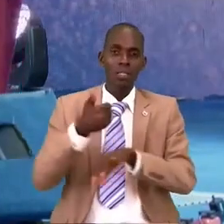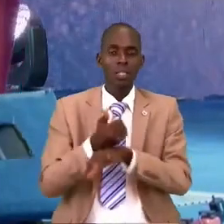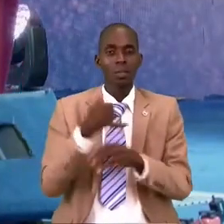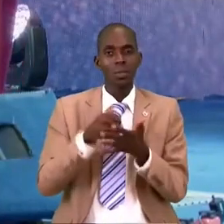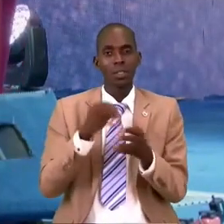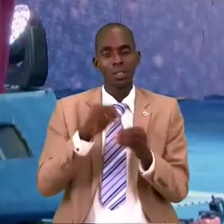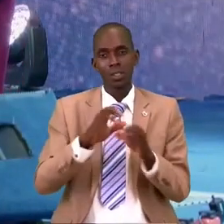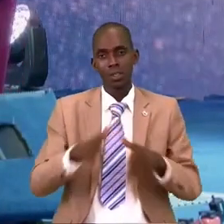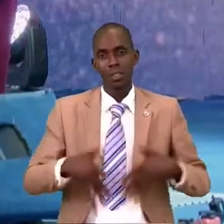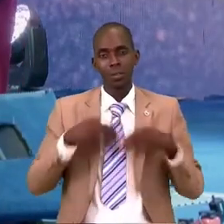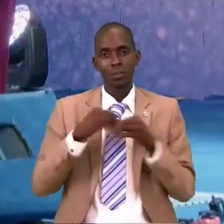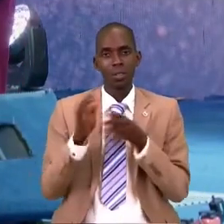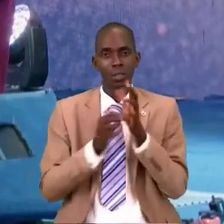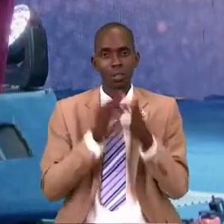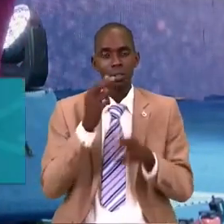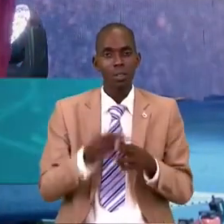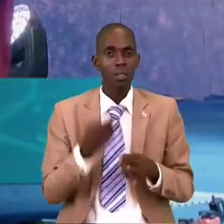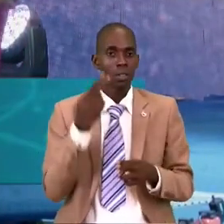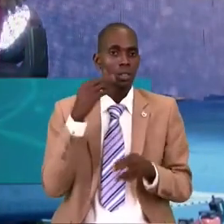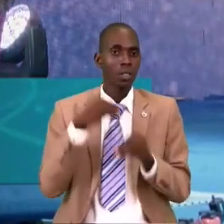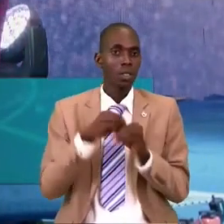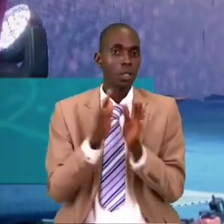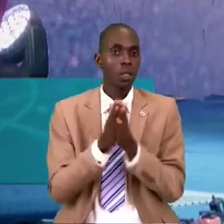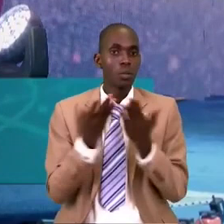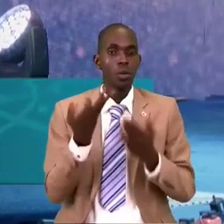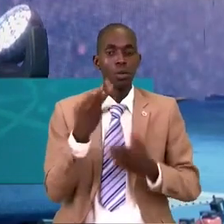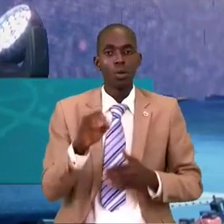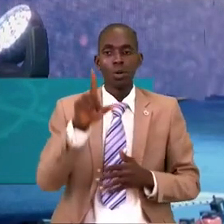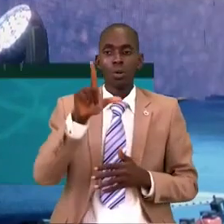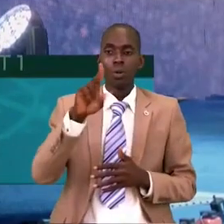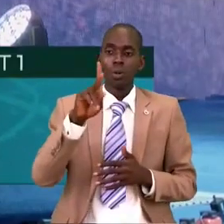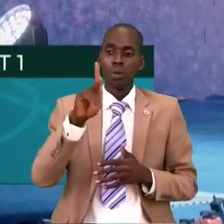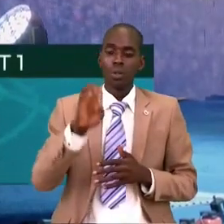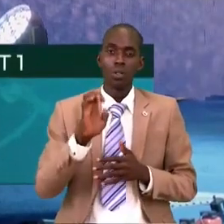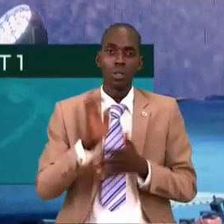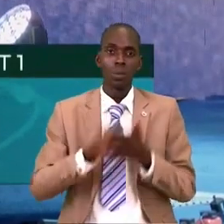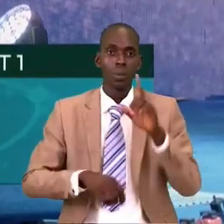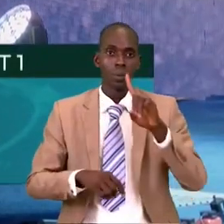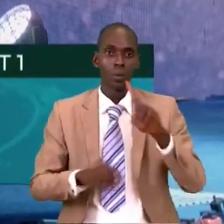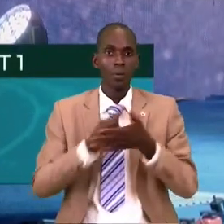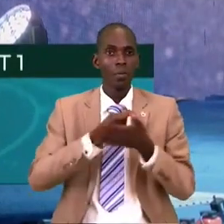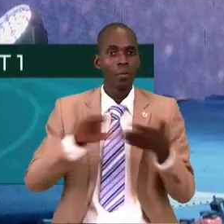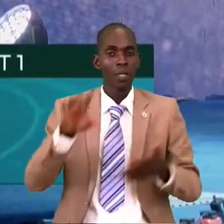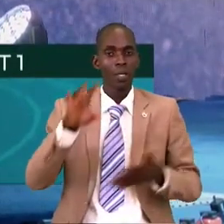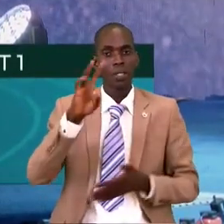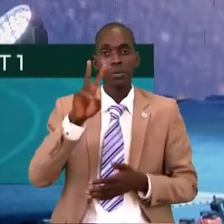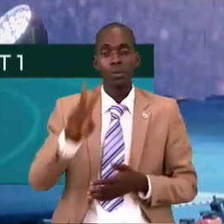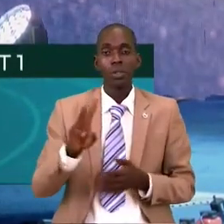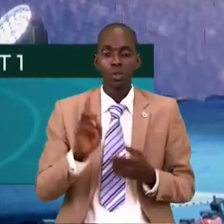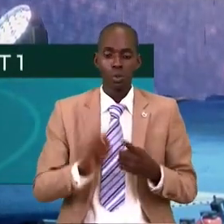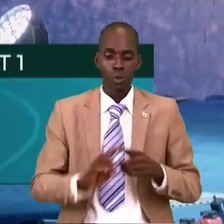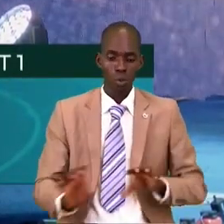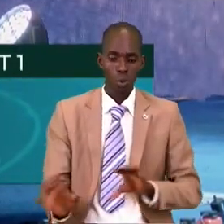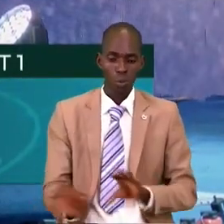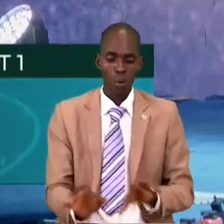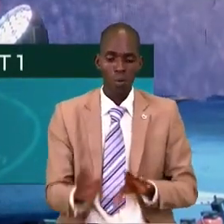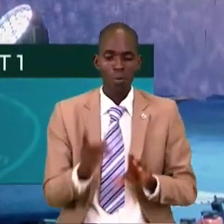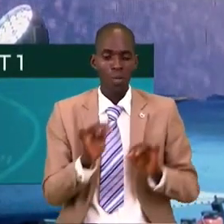perform the mercy. You see that? Salvation is by mercy. Redemption is by